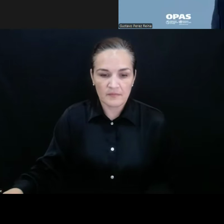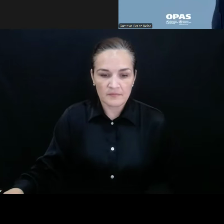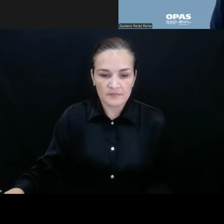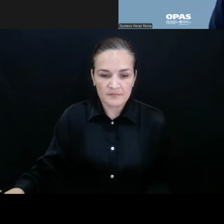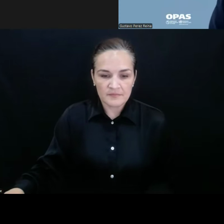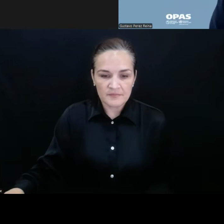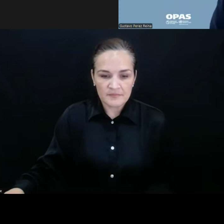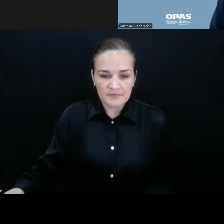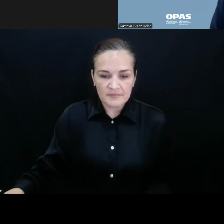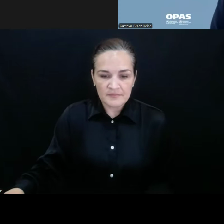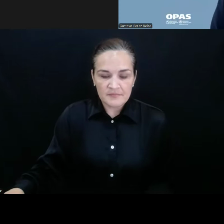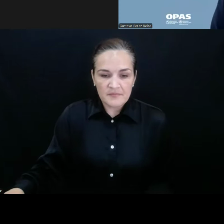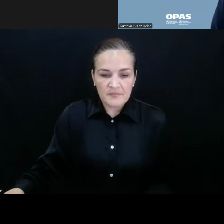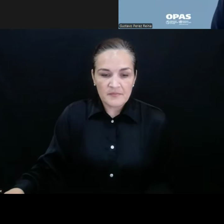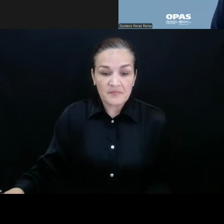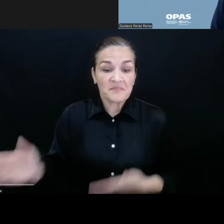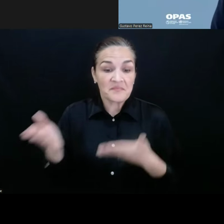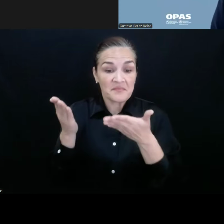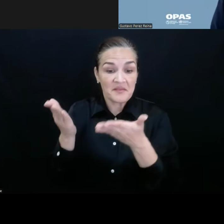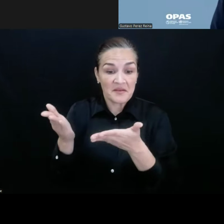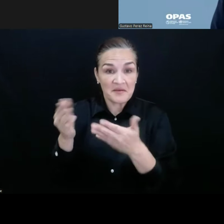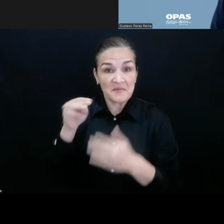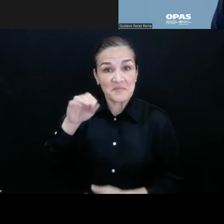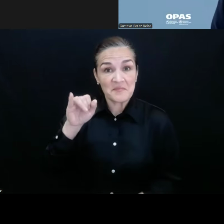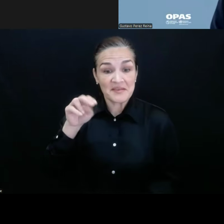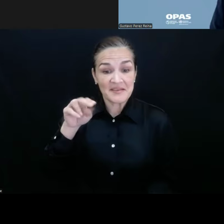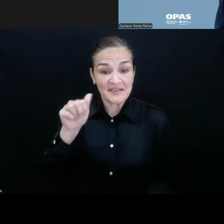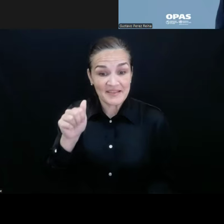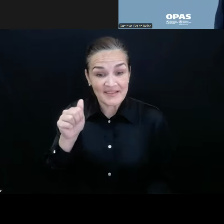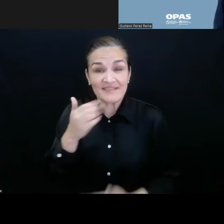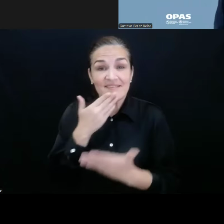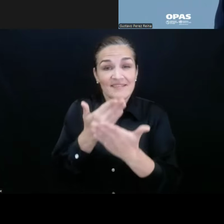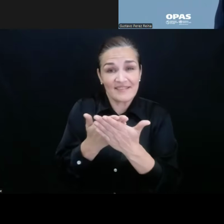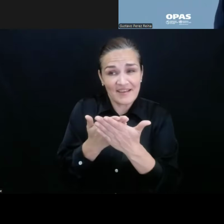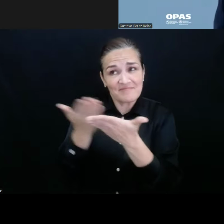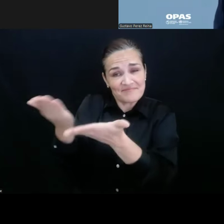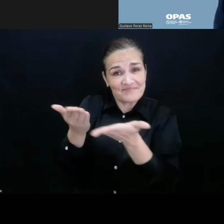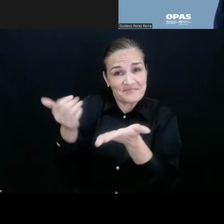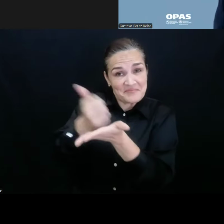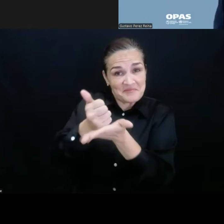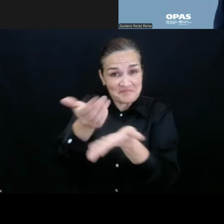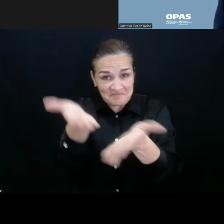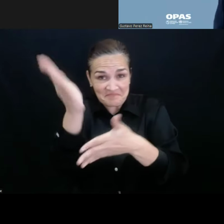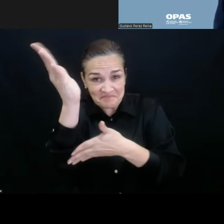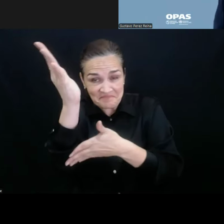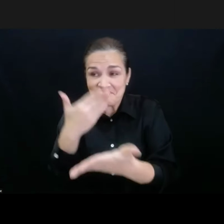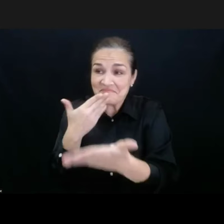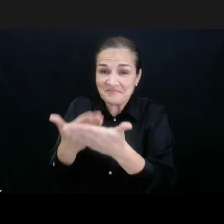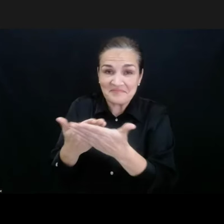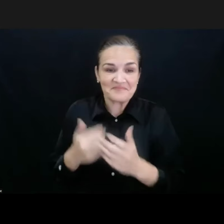Aquí está ya. Doctora Mina, Hello, thank you very much everyone. for Dr. participating. Mina. The floor is yours. Thank you very much.